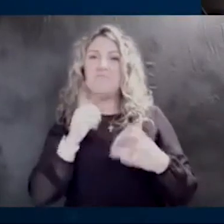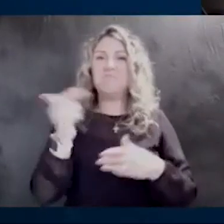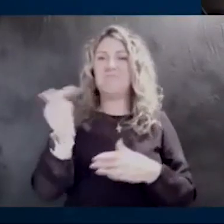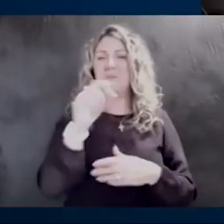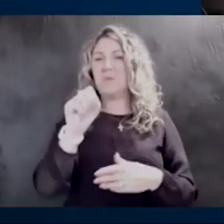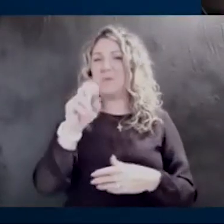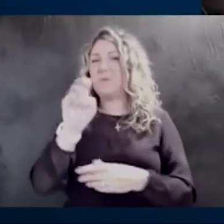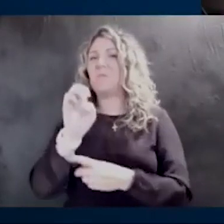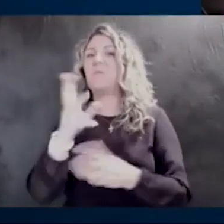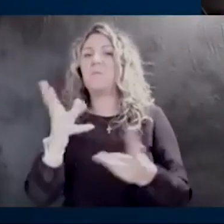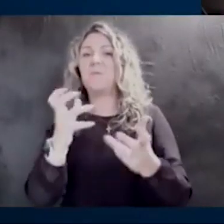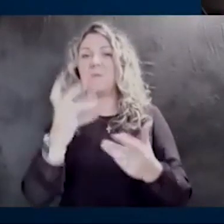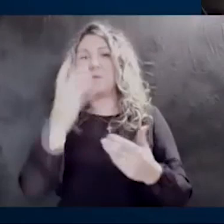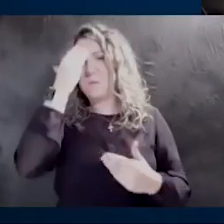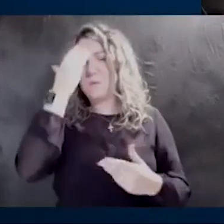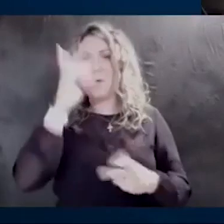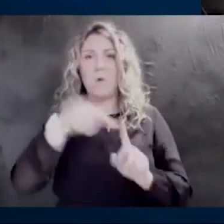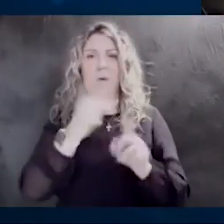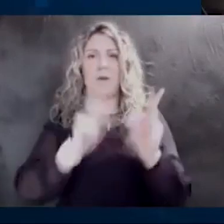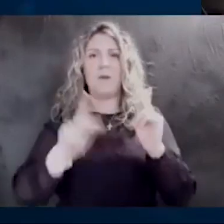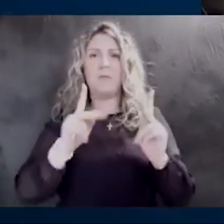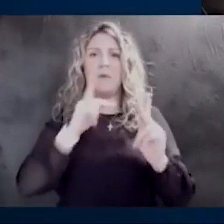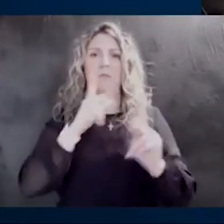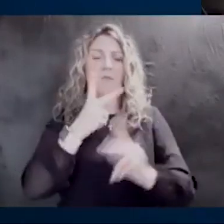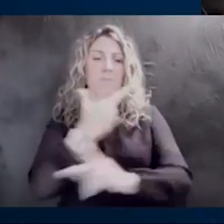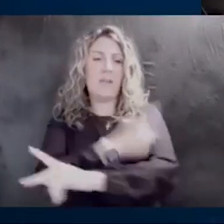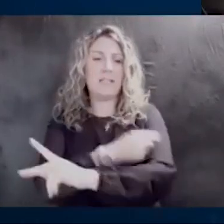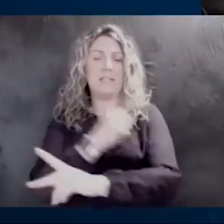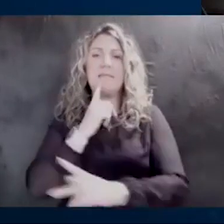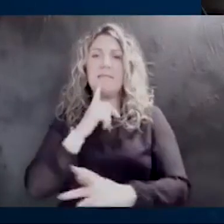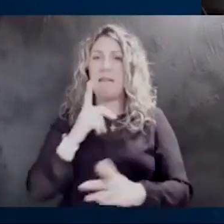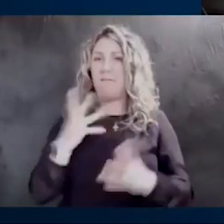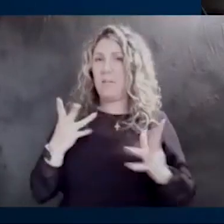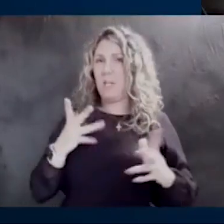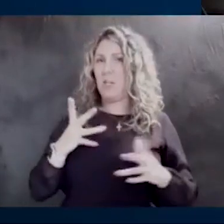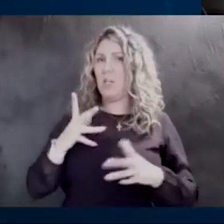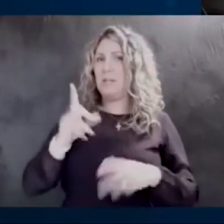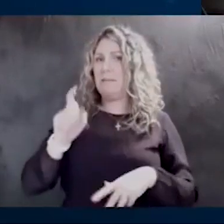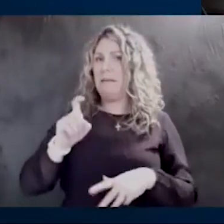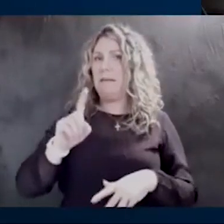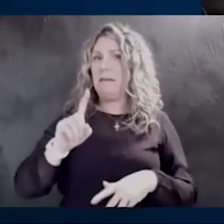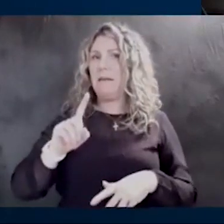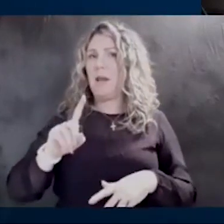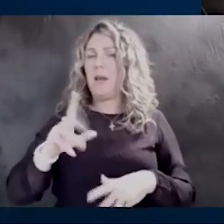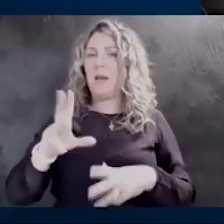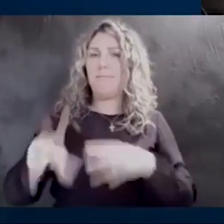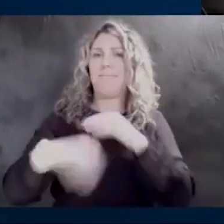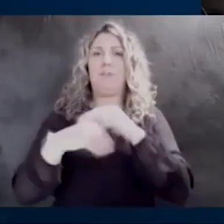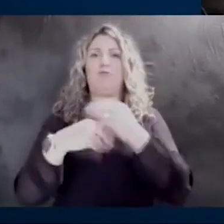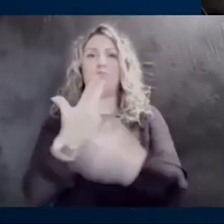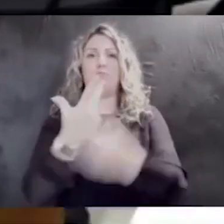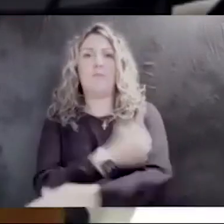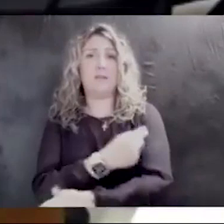do vaccinated people need to get revaccinated? Okay. Mark, what do you think? Revaccination?